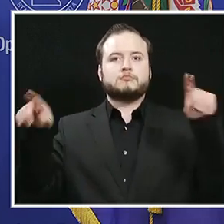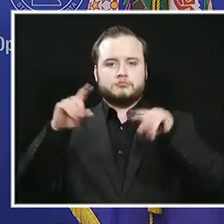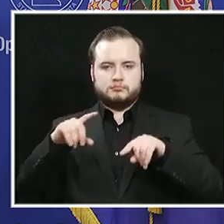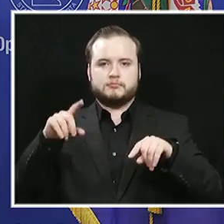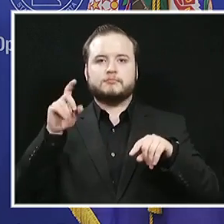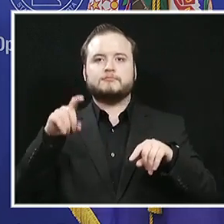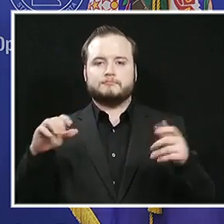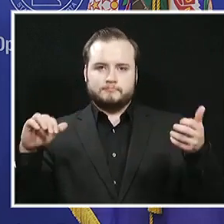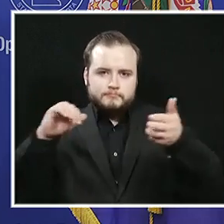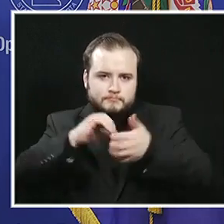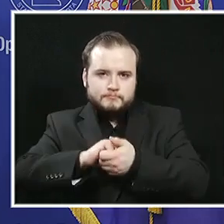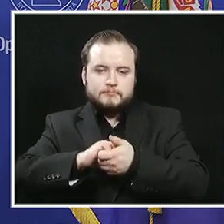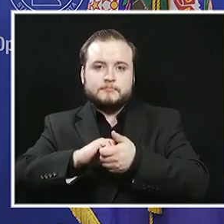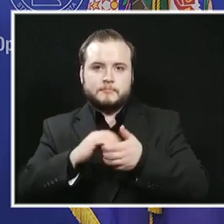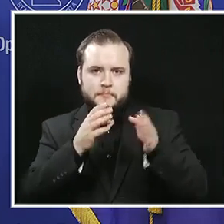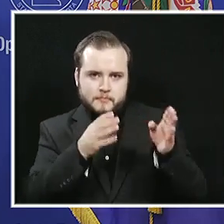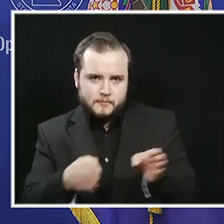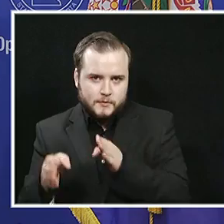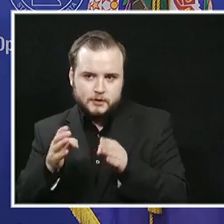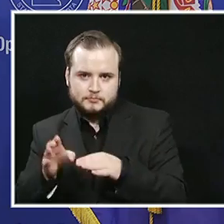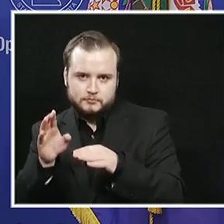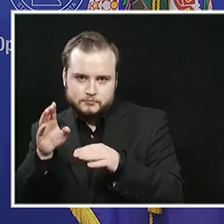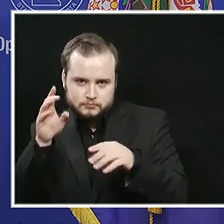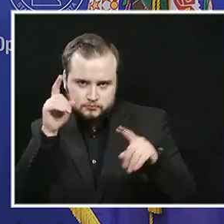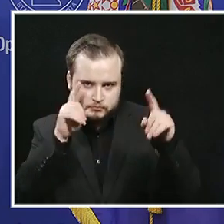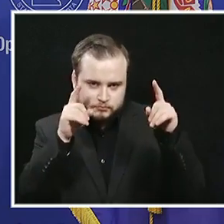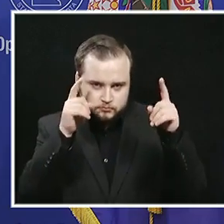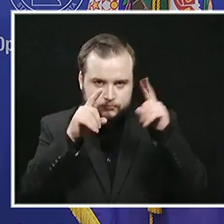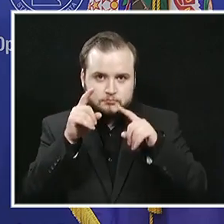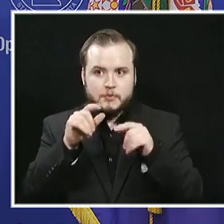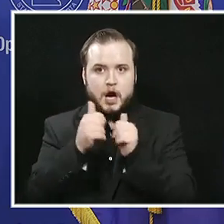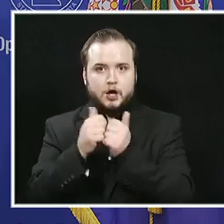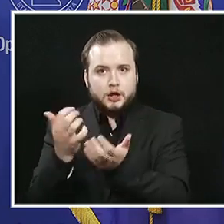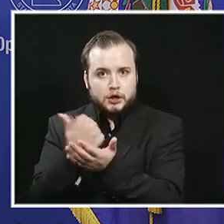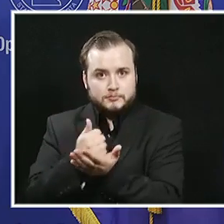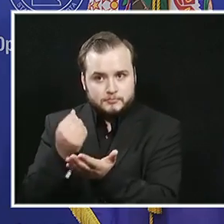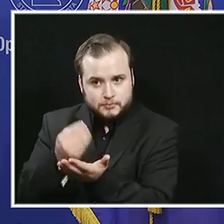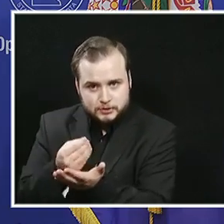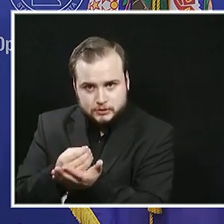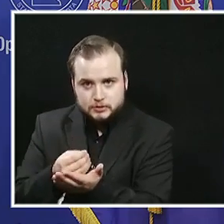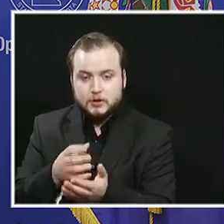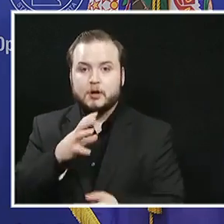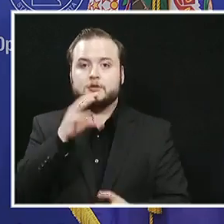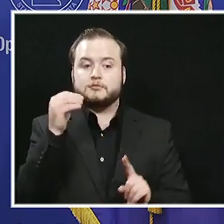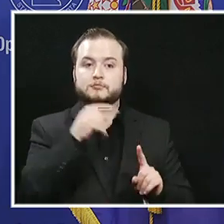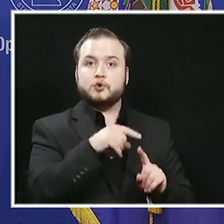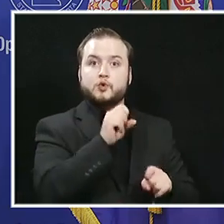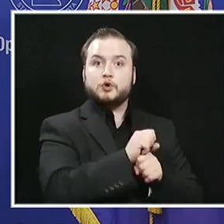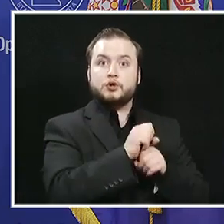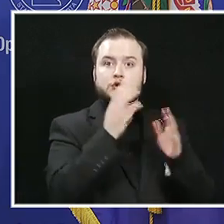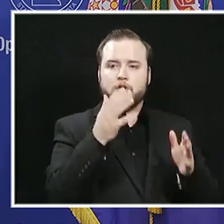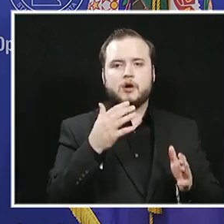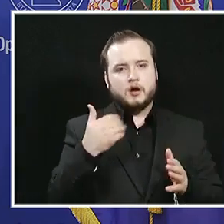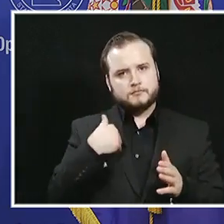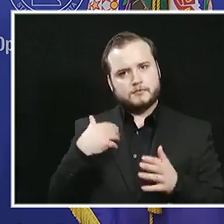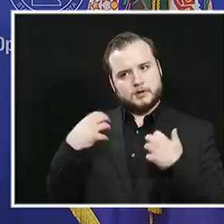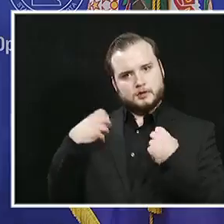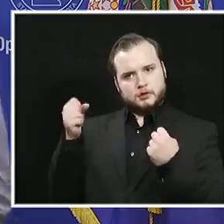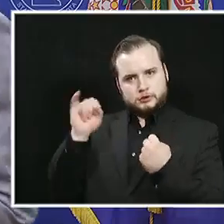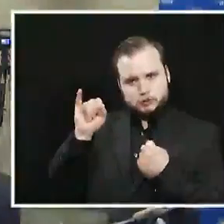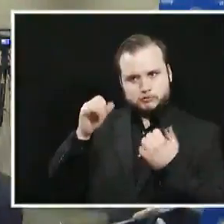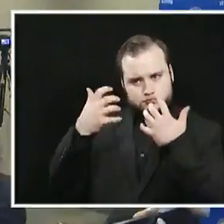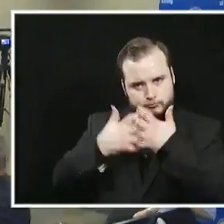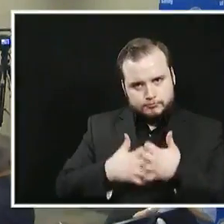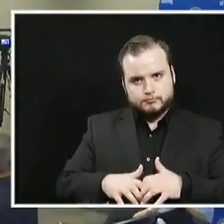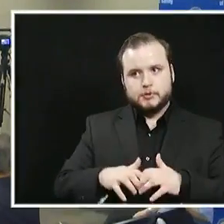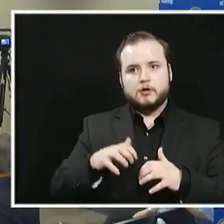money by having the ability to sell things as it is for the worker to get wages and health insurance and all the benefits that comes with work. And so getting that balance right is really important. Bruce, do